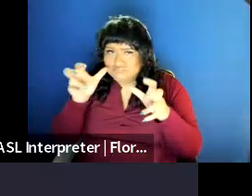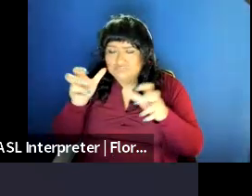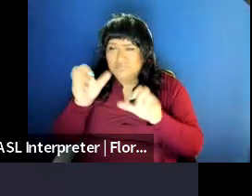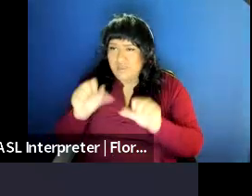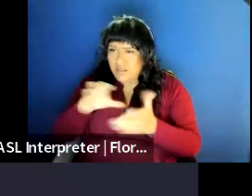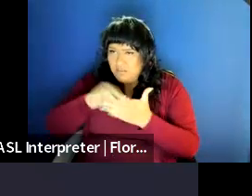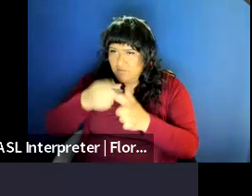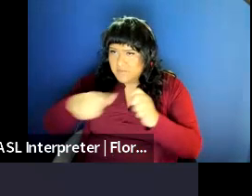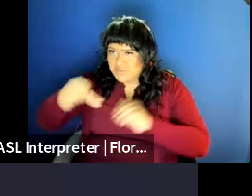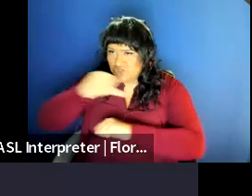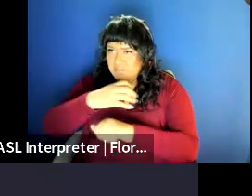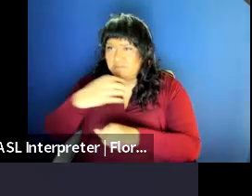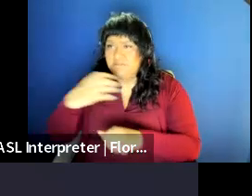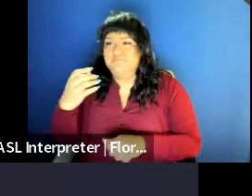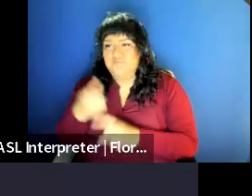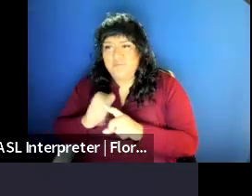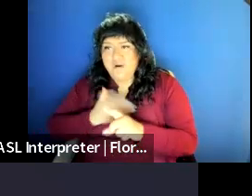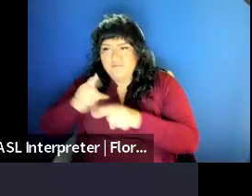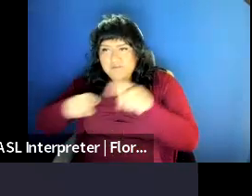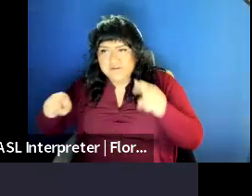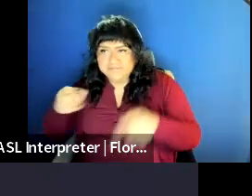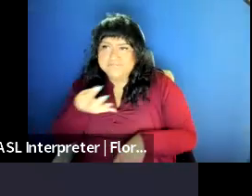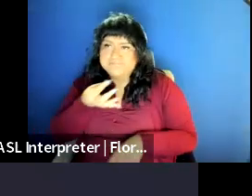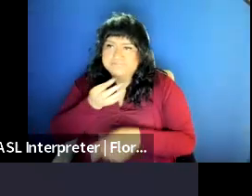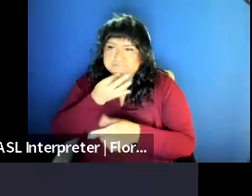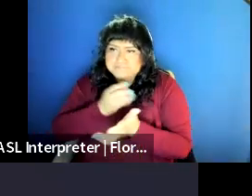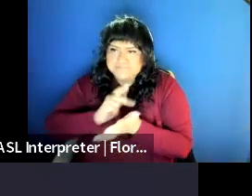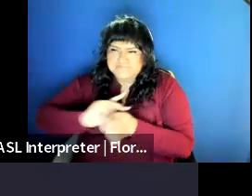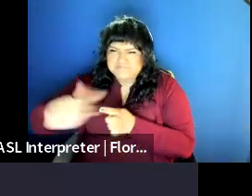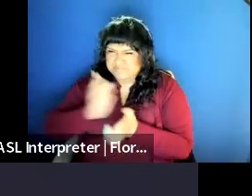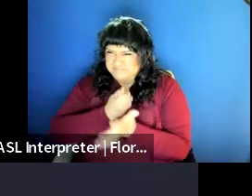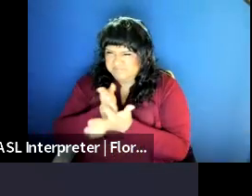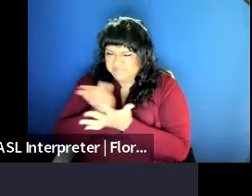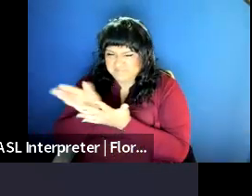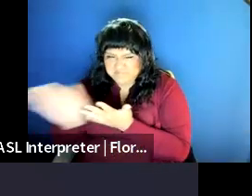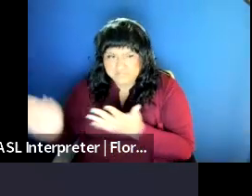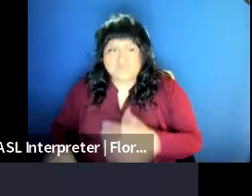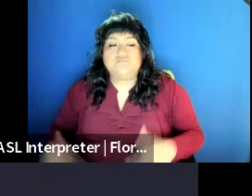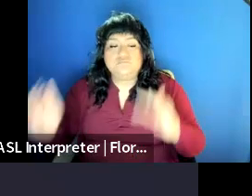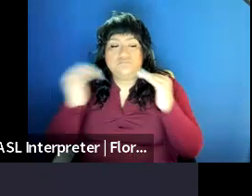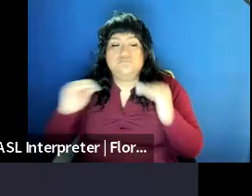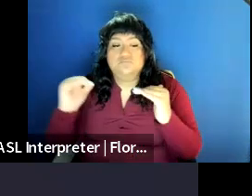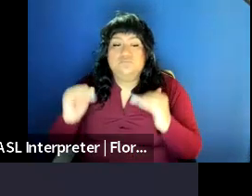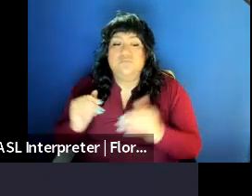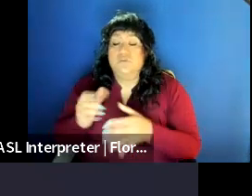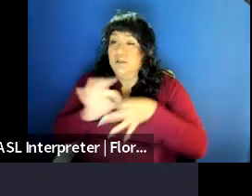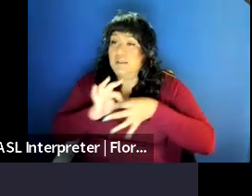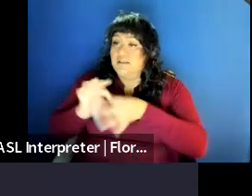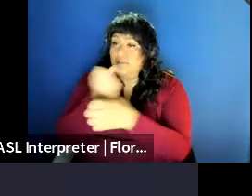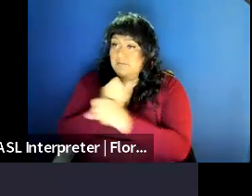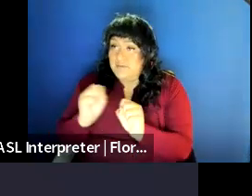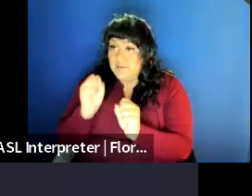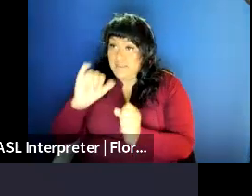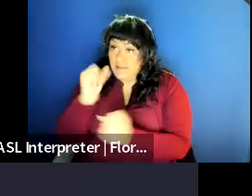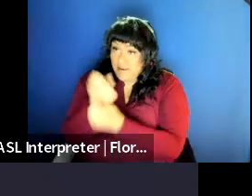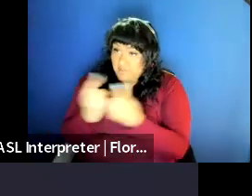expertise. The next is collective liberation. Overcoming oppression aids everyone's liberation. It is our